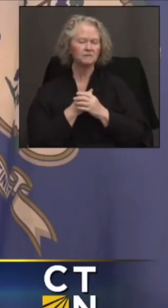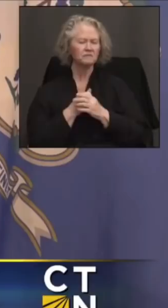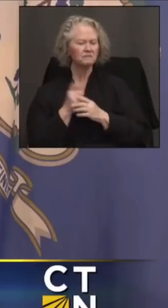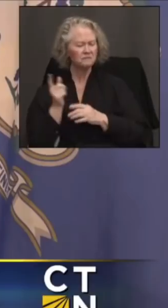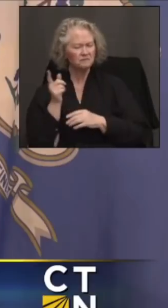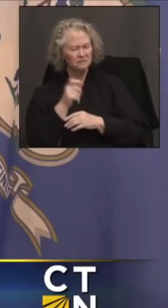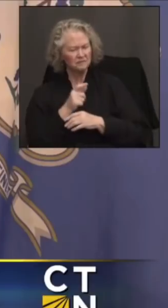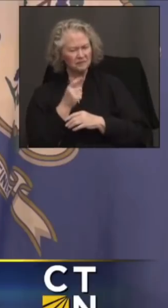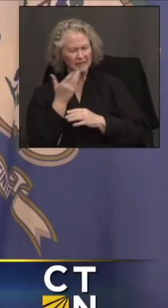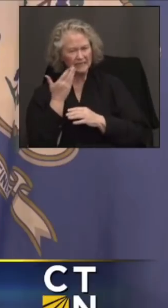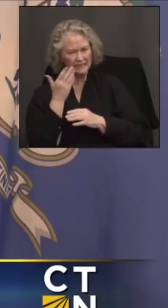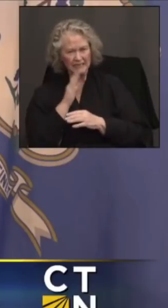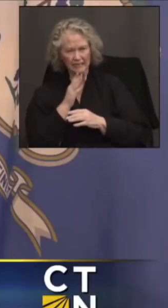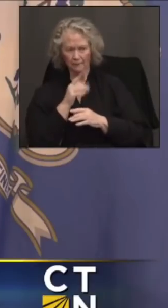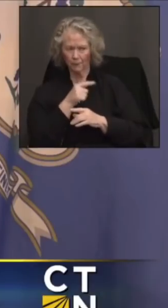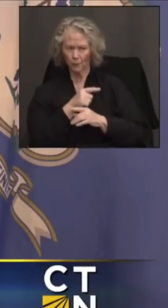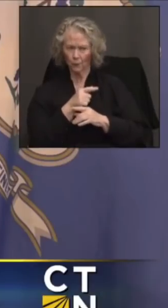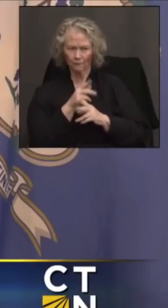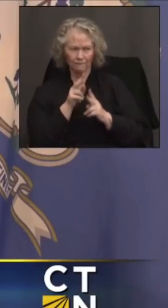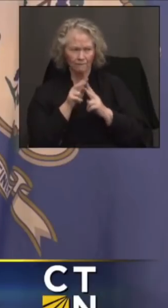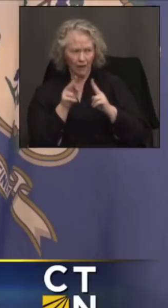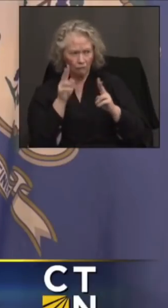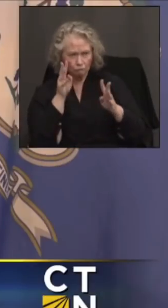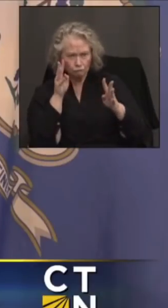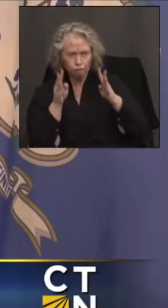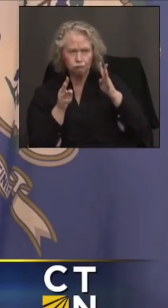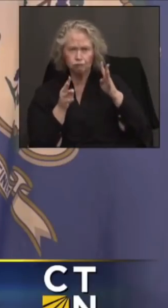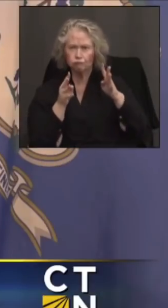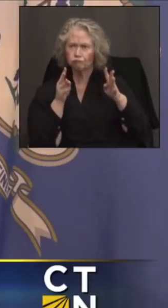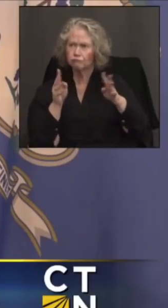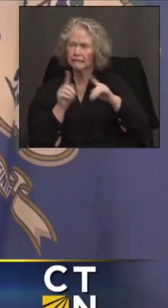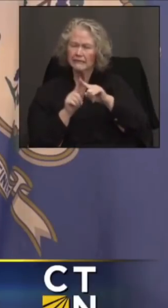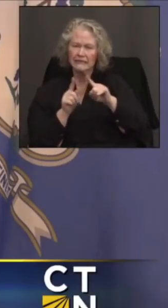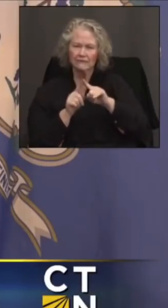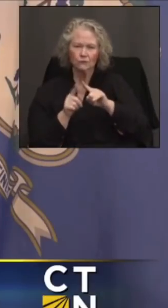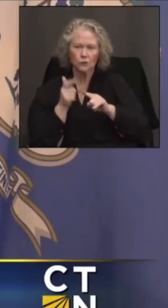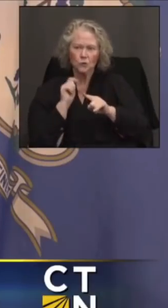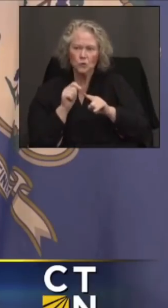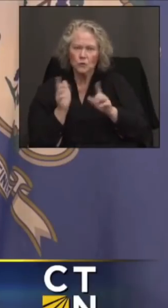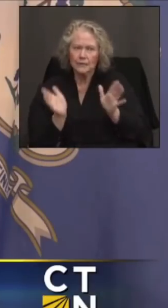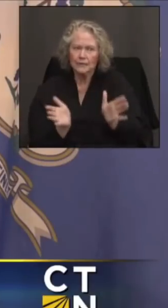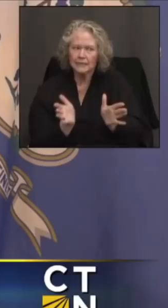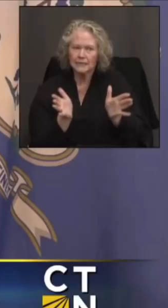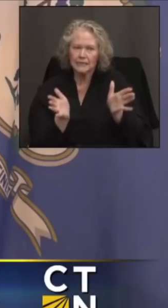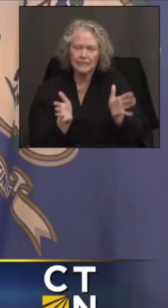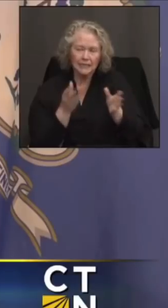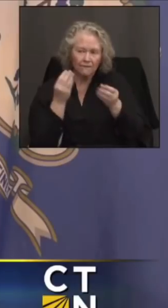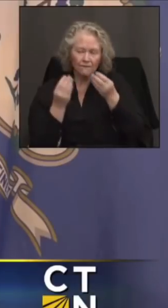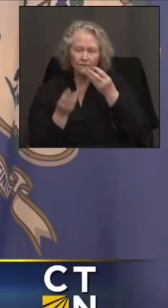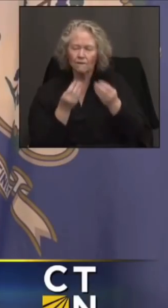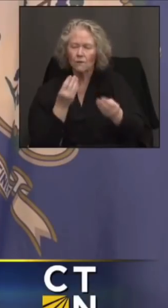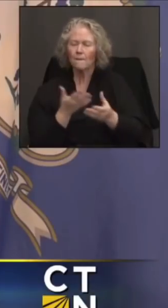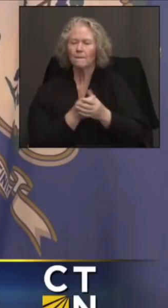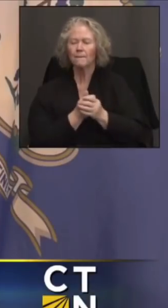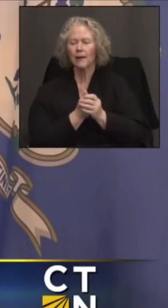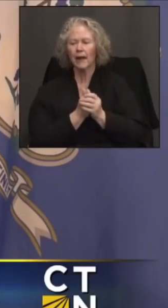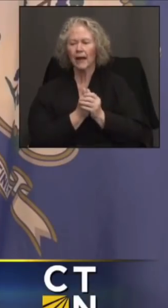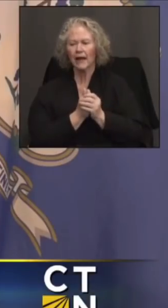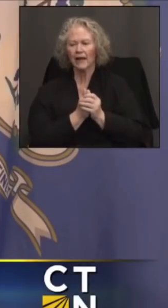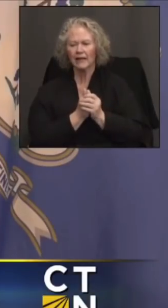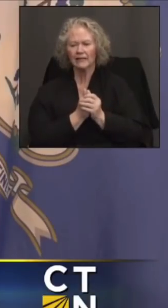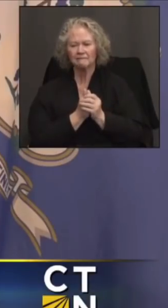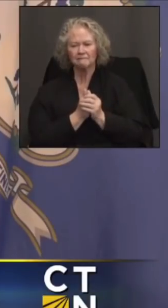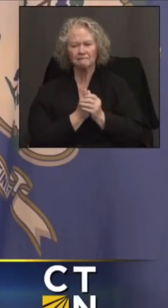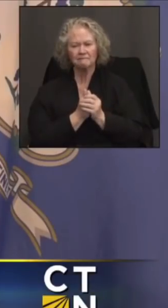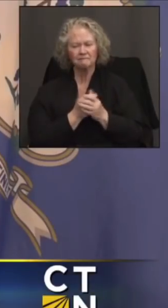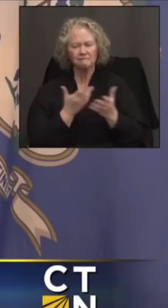of different ways, you've been very creative in trying to entice and inform, and so on and so forth. Is there something